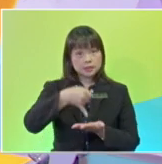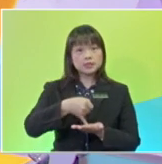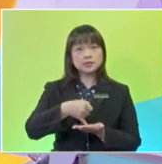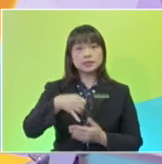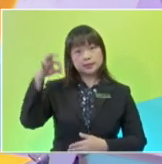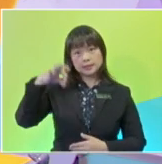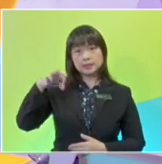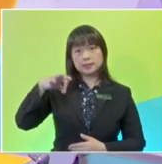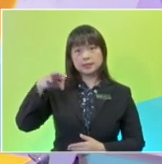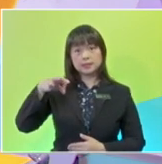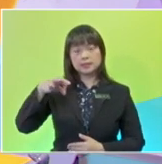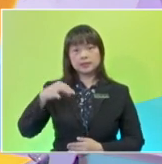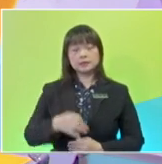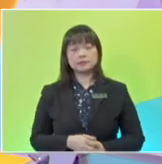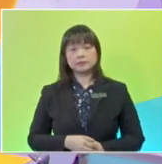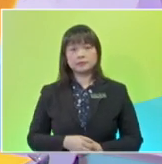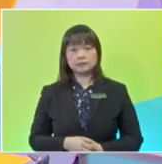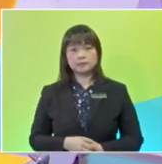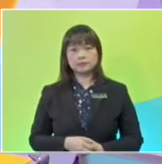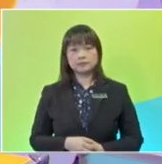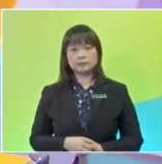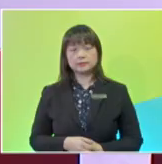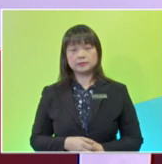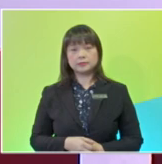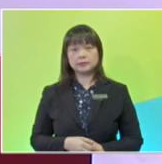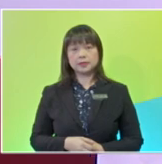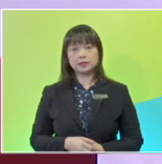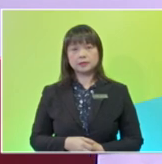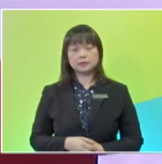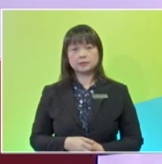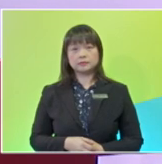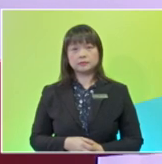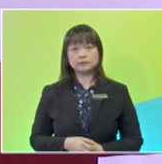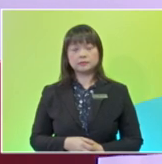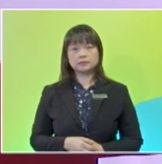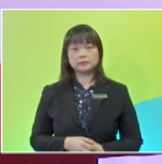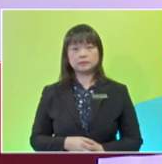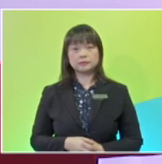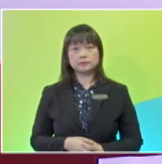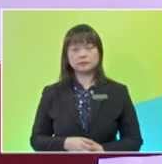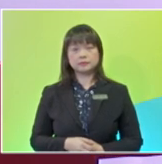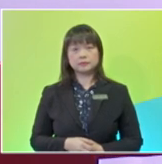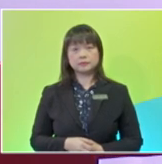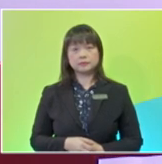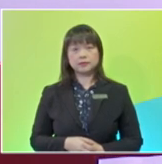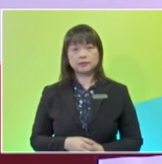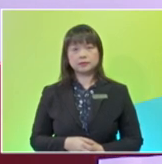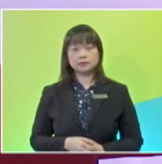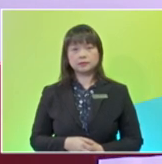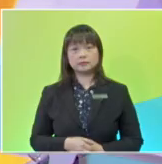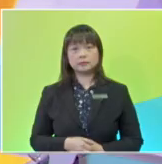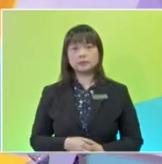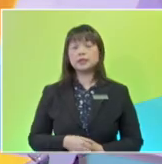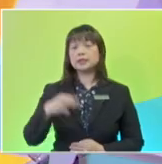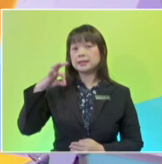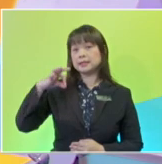of, as a Chinese, it's one of our favorite drink. Is it Chinese tea? Yes, Chinese tea. Chinese tea is also one of my